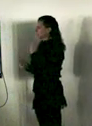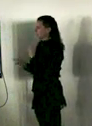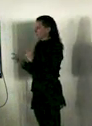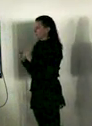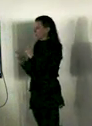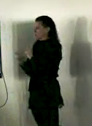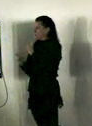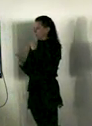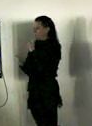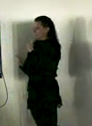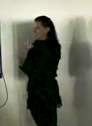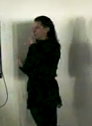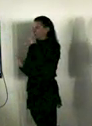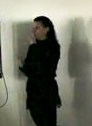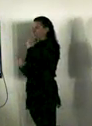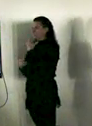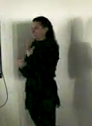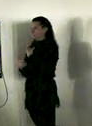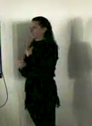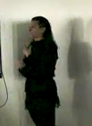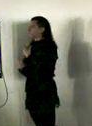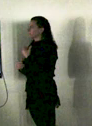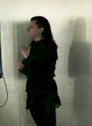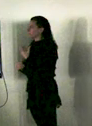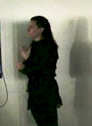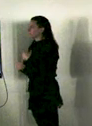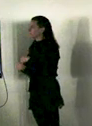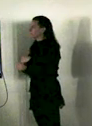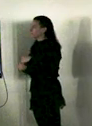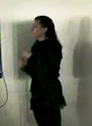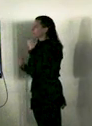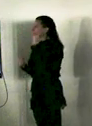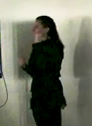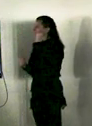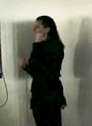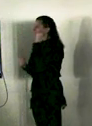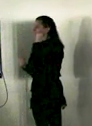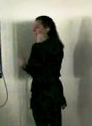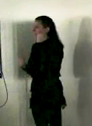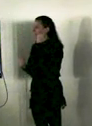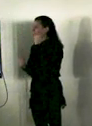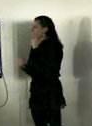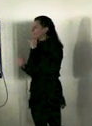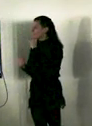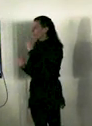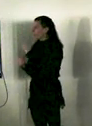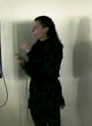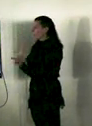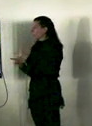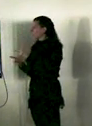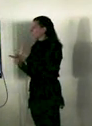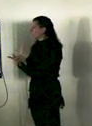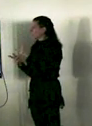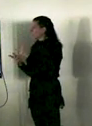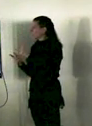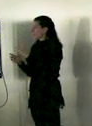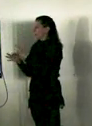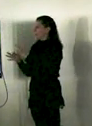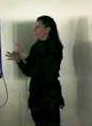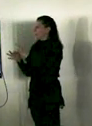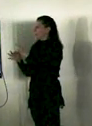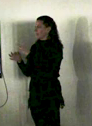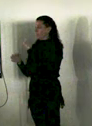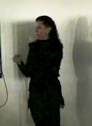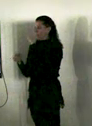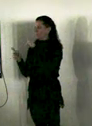didn't, let's just say 1 year, nobody who was black about Call of Duty, you know how much sales would sink? At least 7 million. And that would